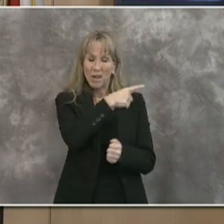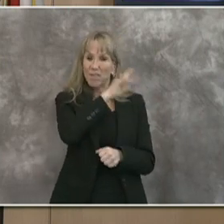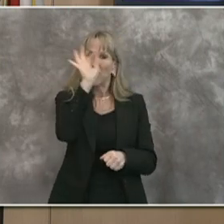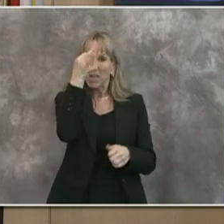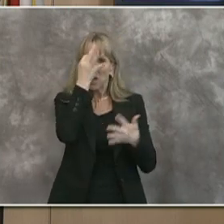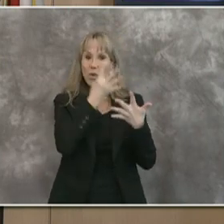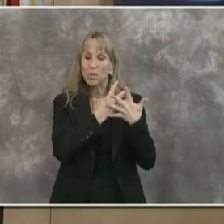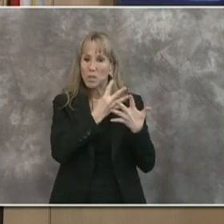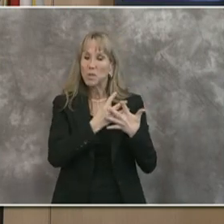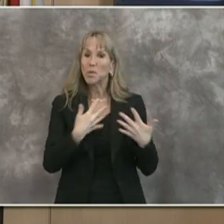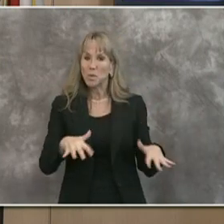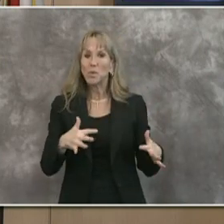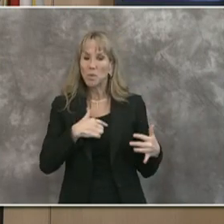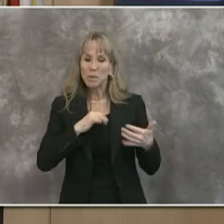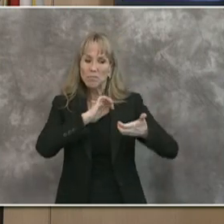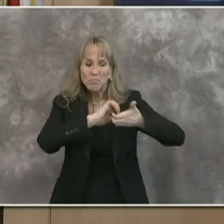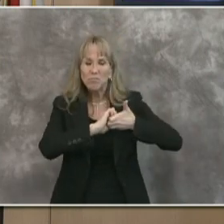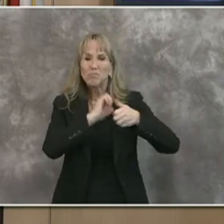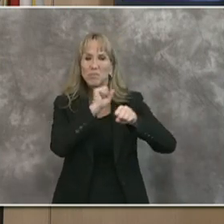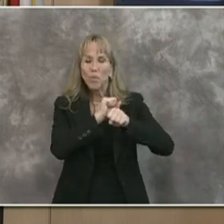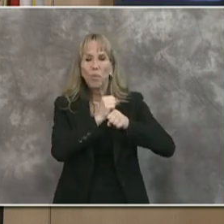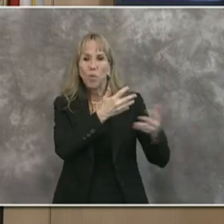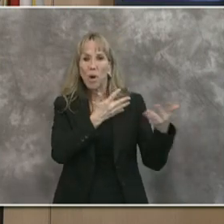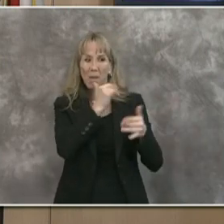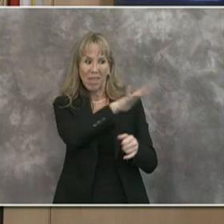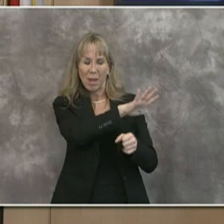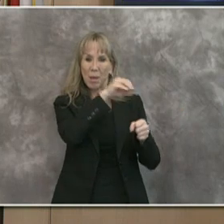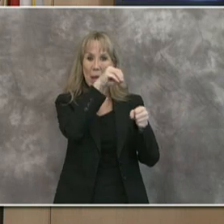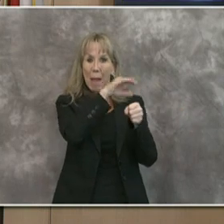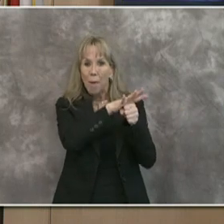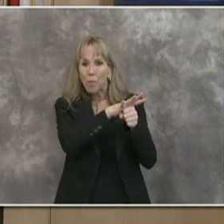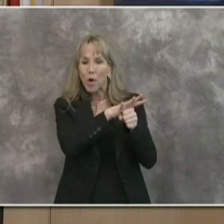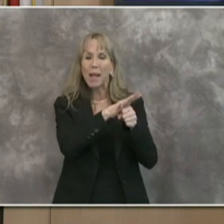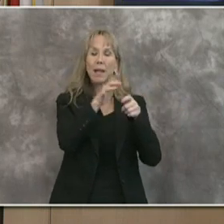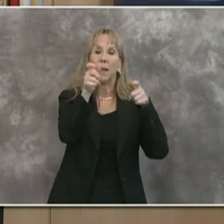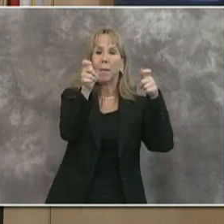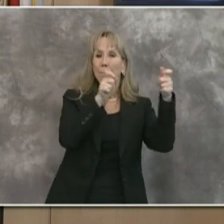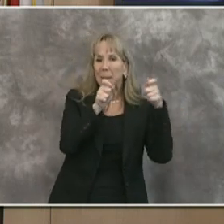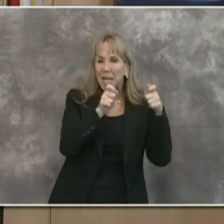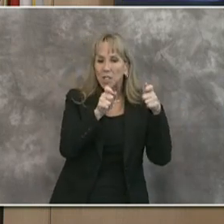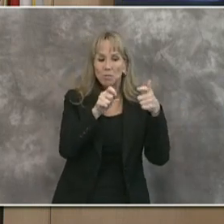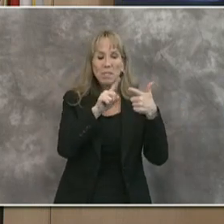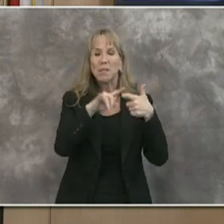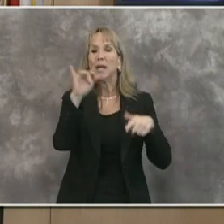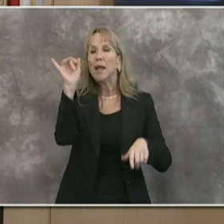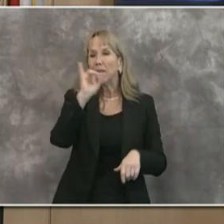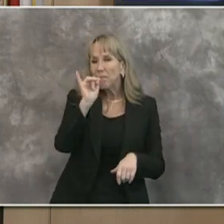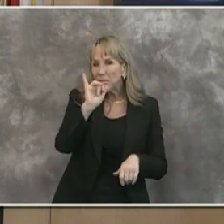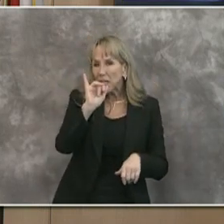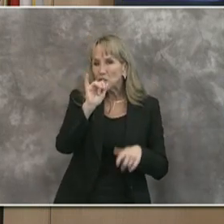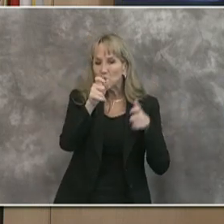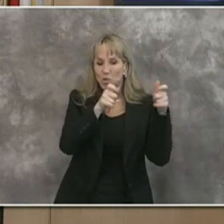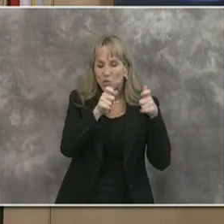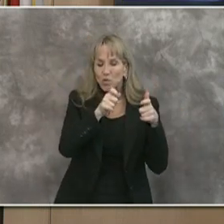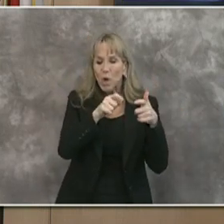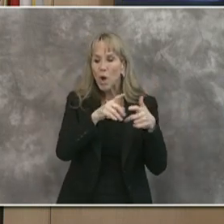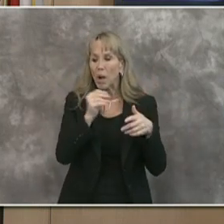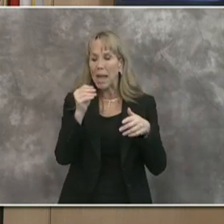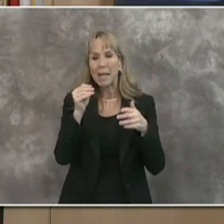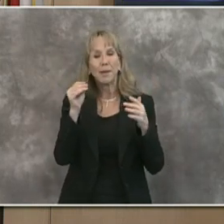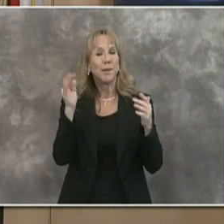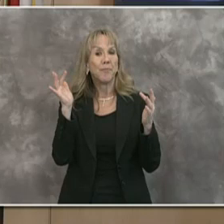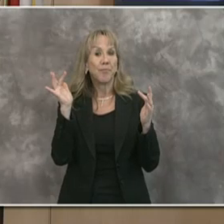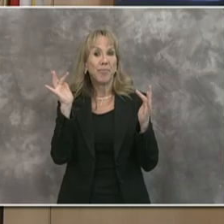facility. The actual outbreak management, infection control, contact tracing,